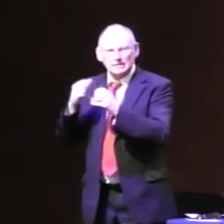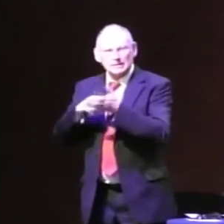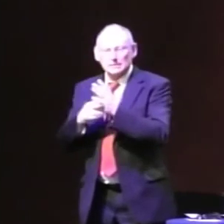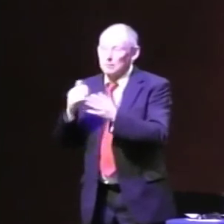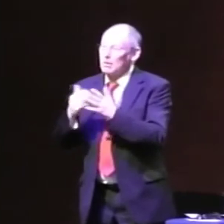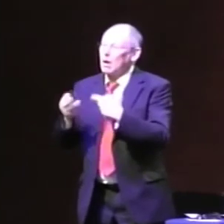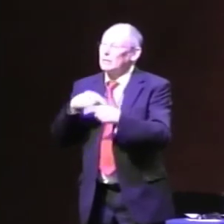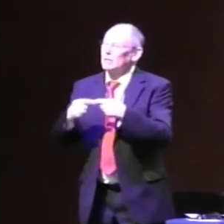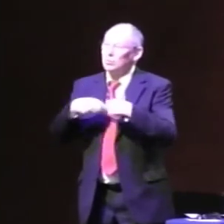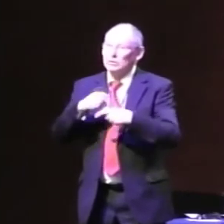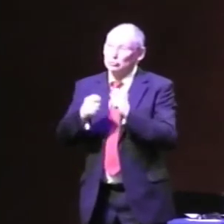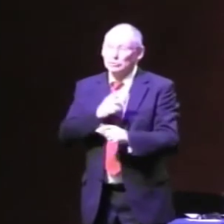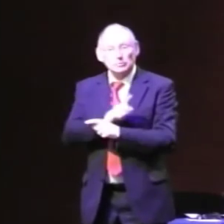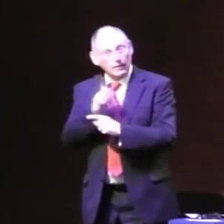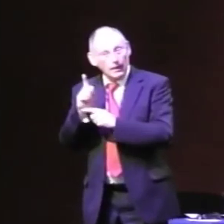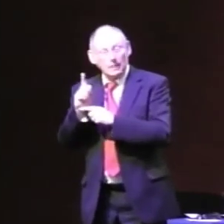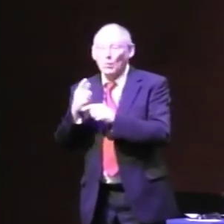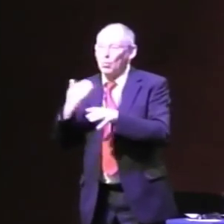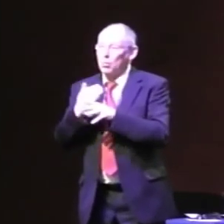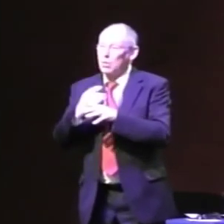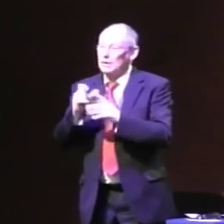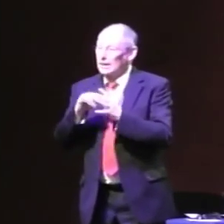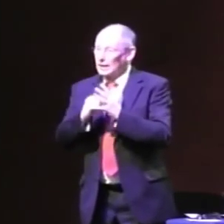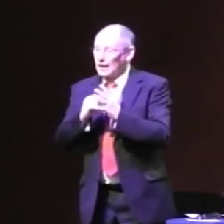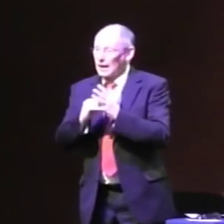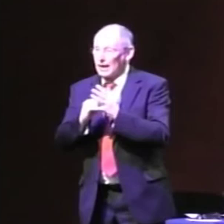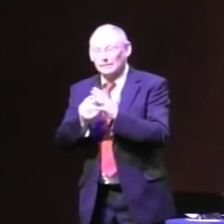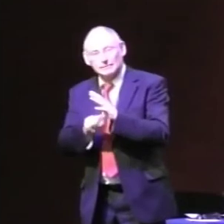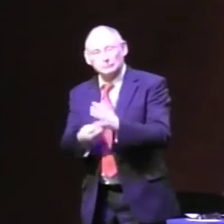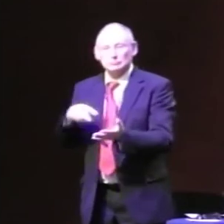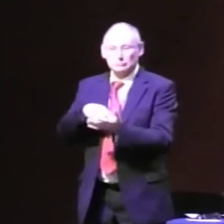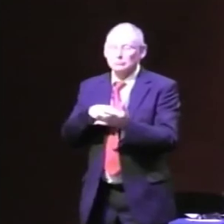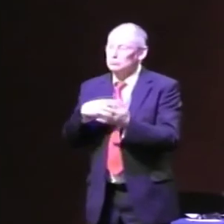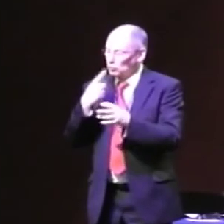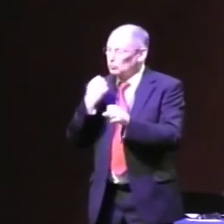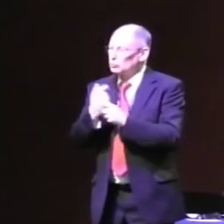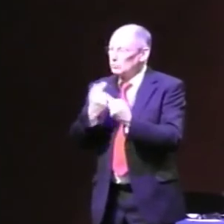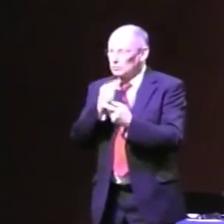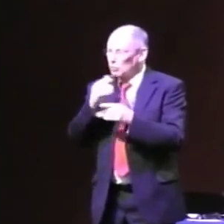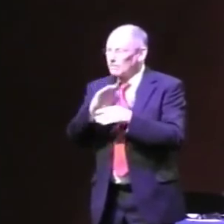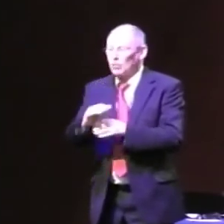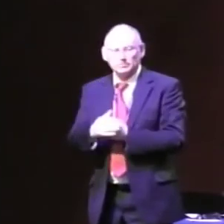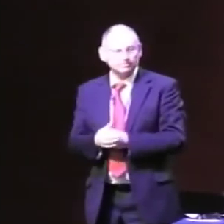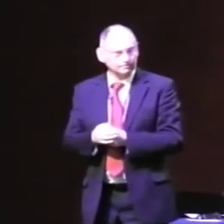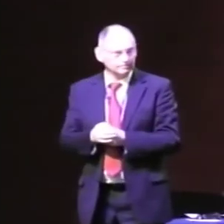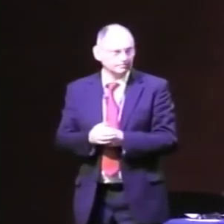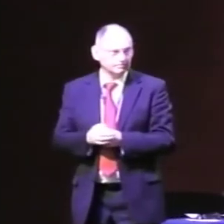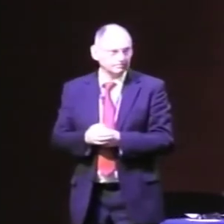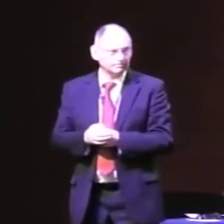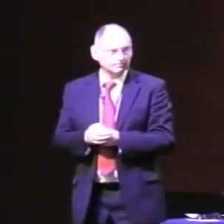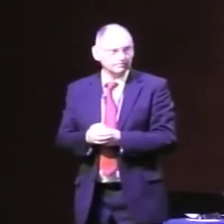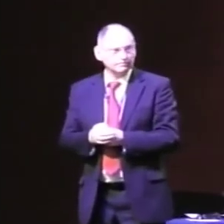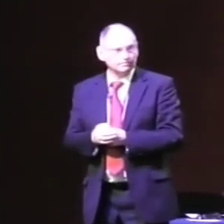the capitalist system, when the working class get off their knees, then we'll do something, not before it.